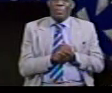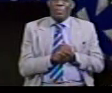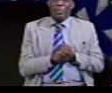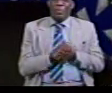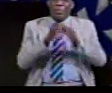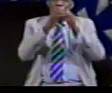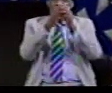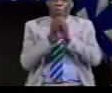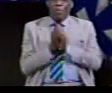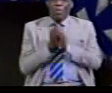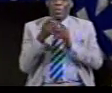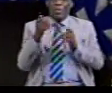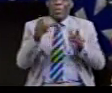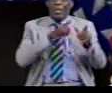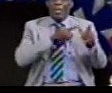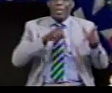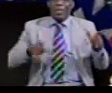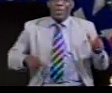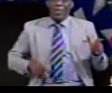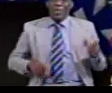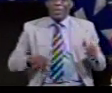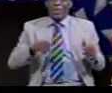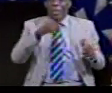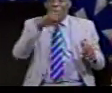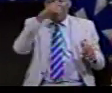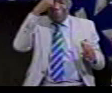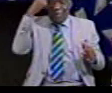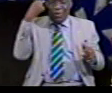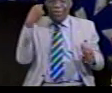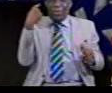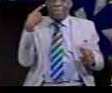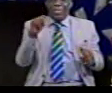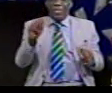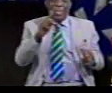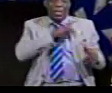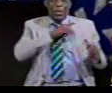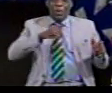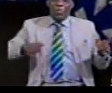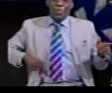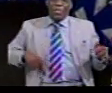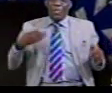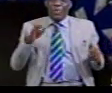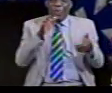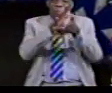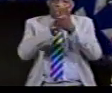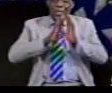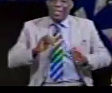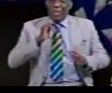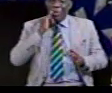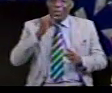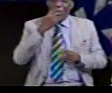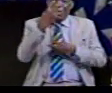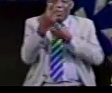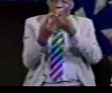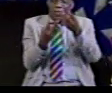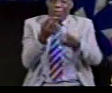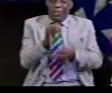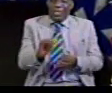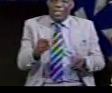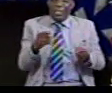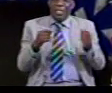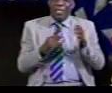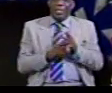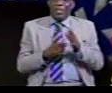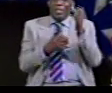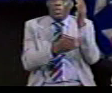Lord because the Prince of Peace is visiting this country in a greater way. Adore le Seigneur parce que le Prince de Paix